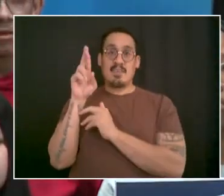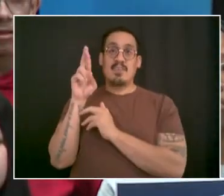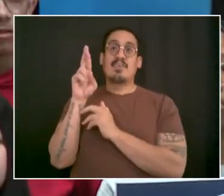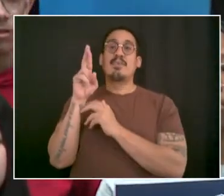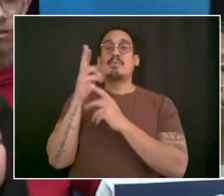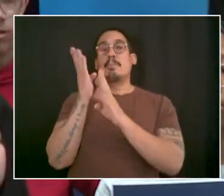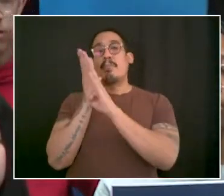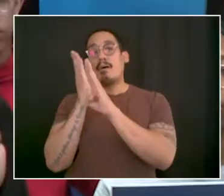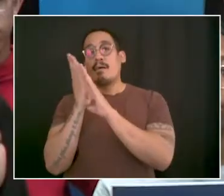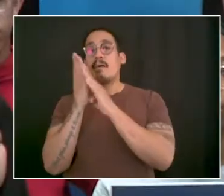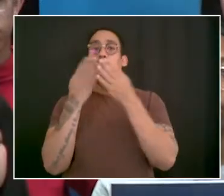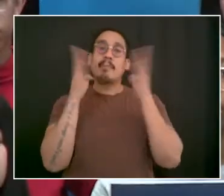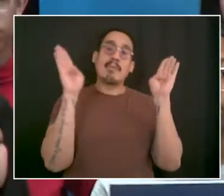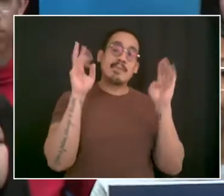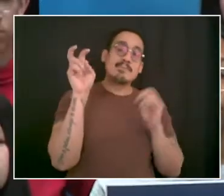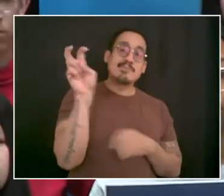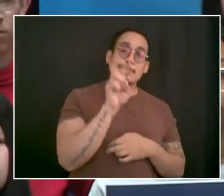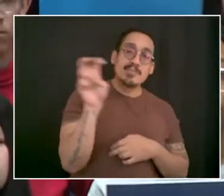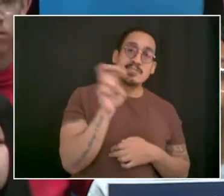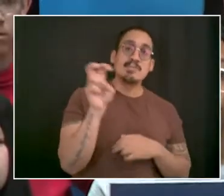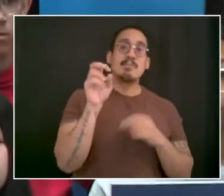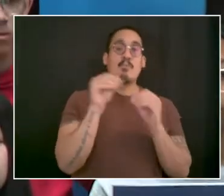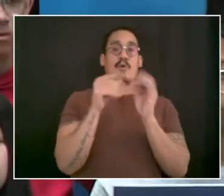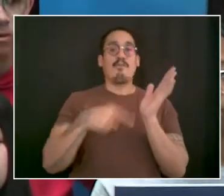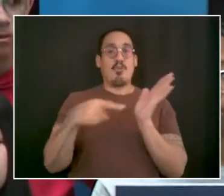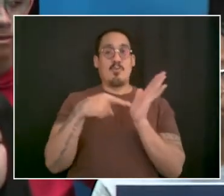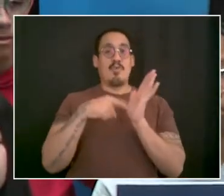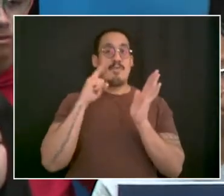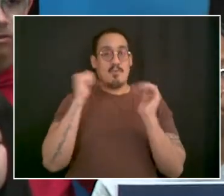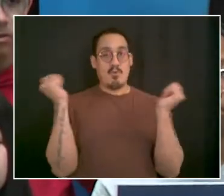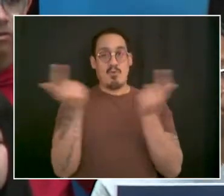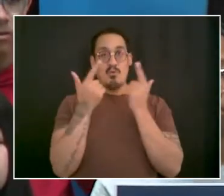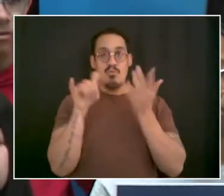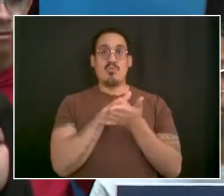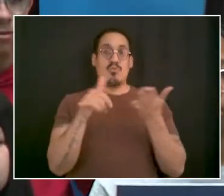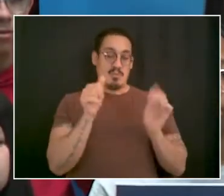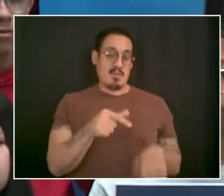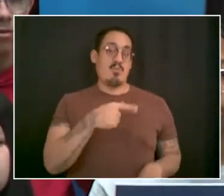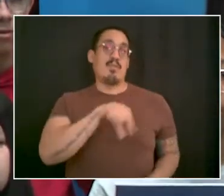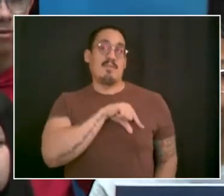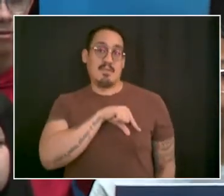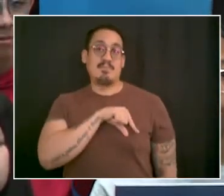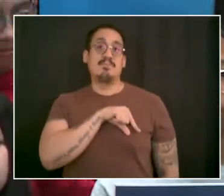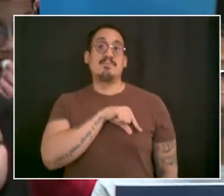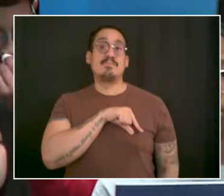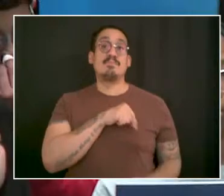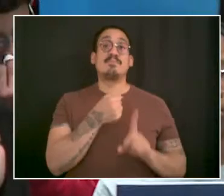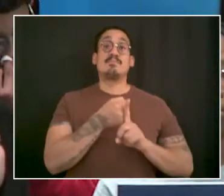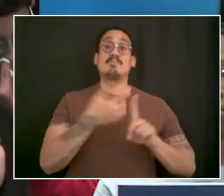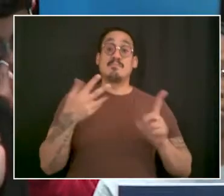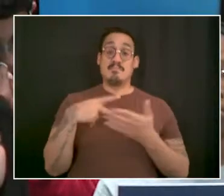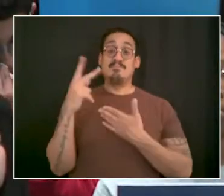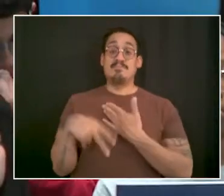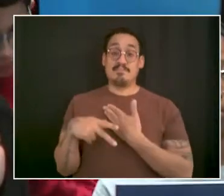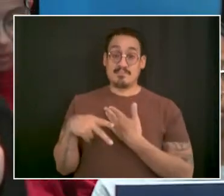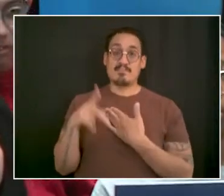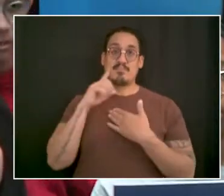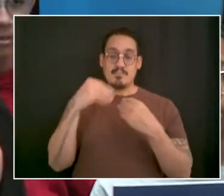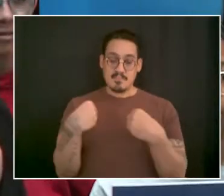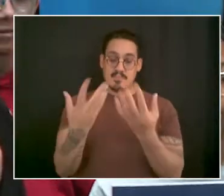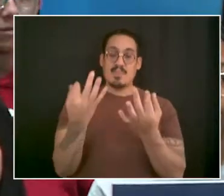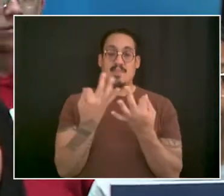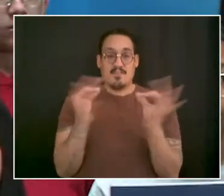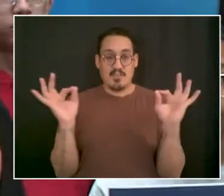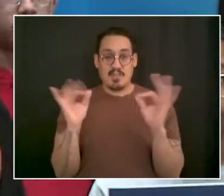transportation more affordable for eligible New Yorkers. And once again, we're providing free Metro cards